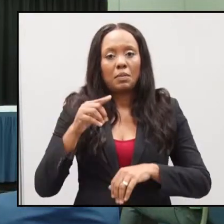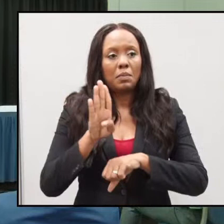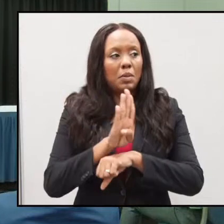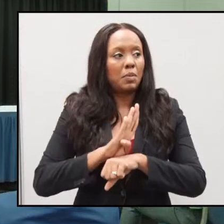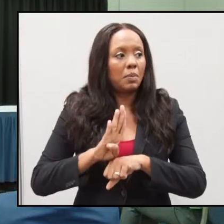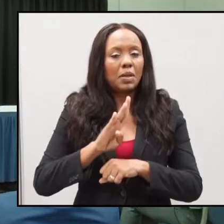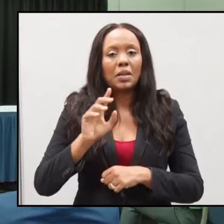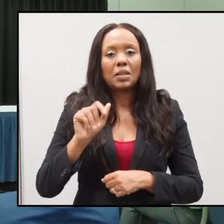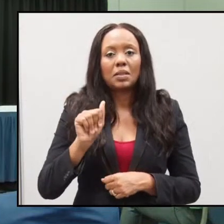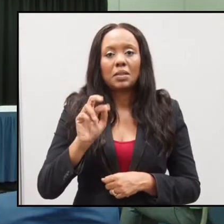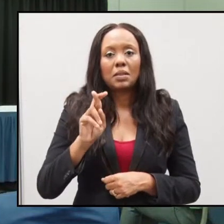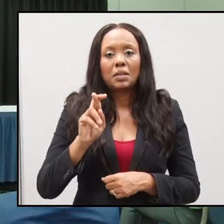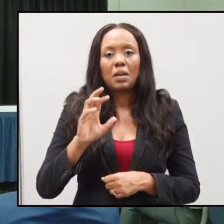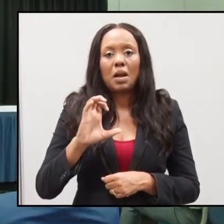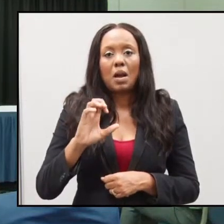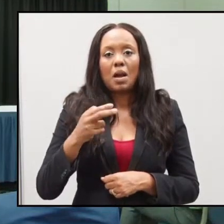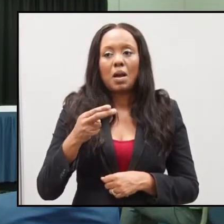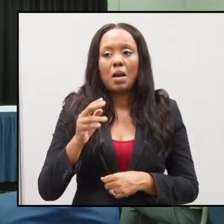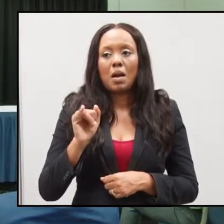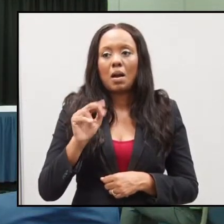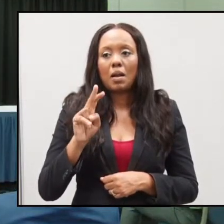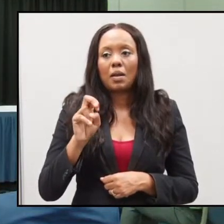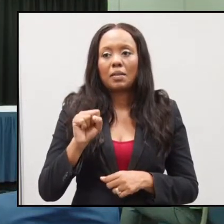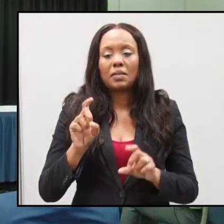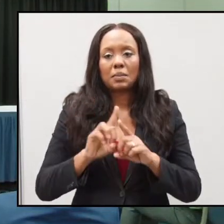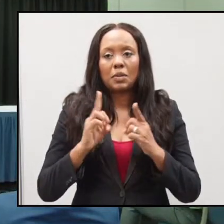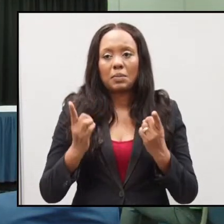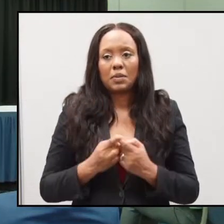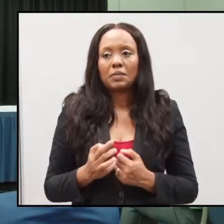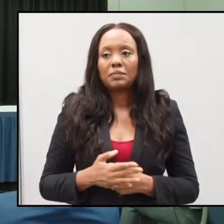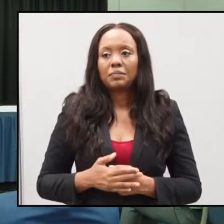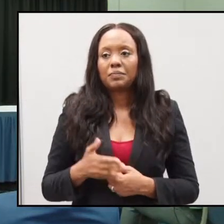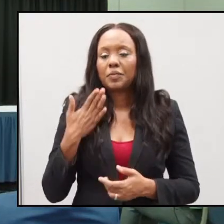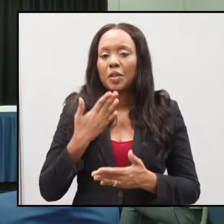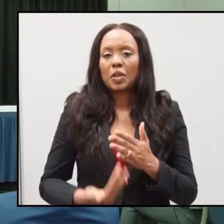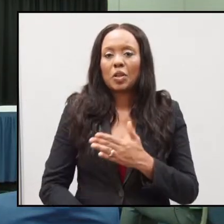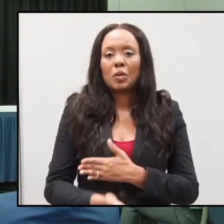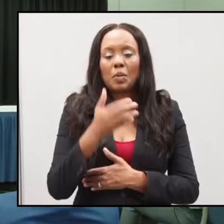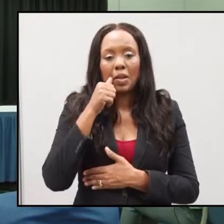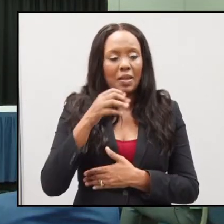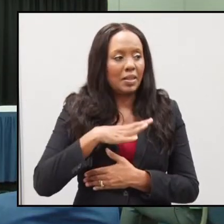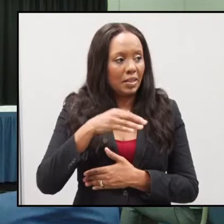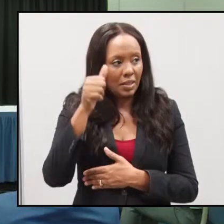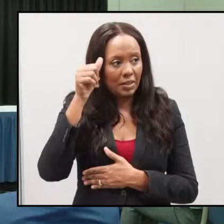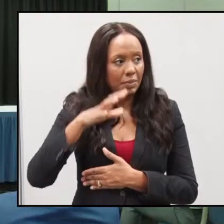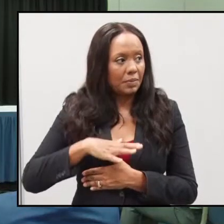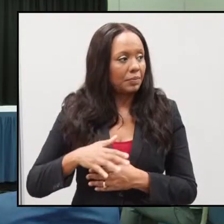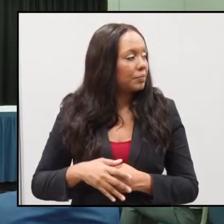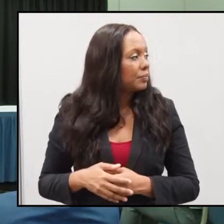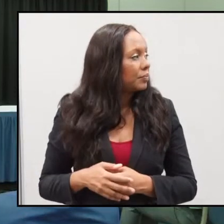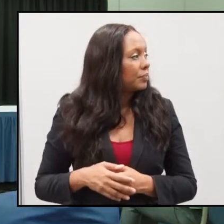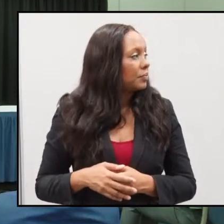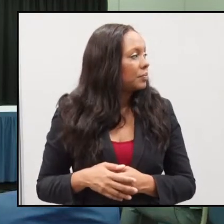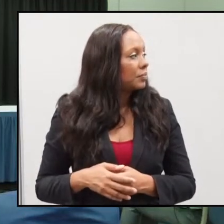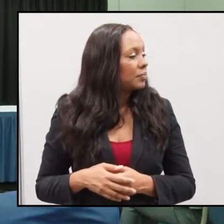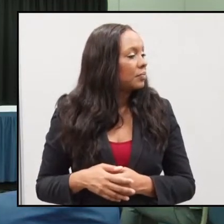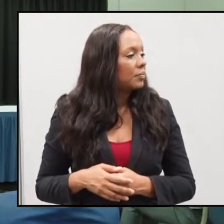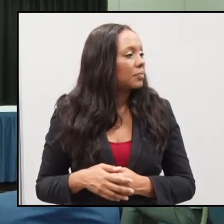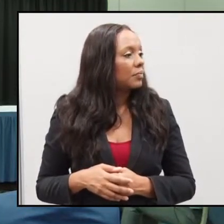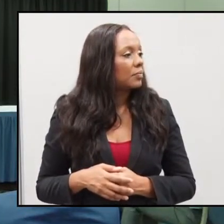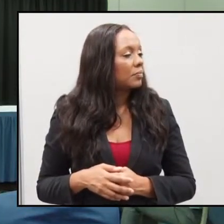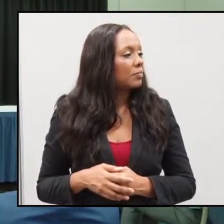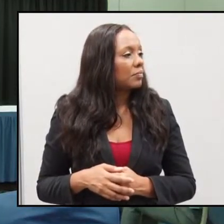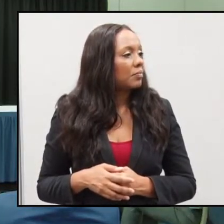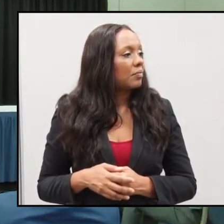Thank you, Sharita. Good morning, ladies and gentlemen. The Barbados Archives Department is home to an enormous and